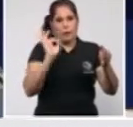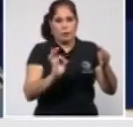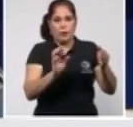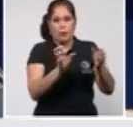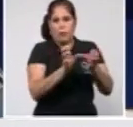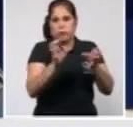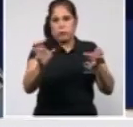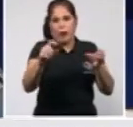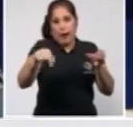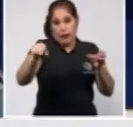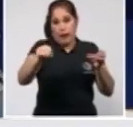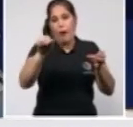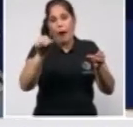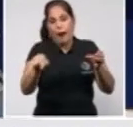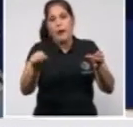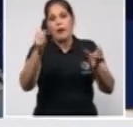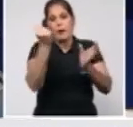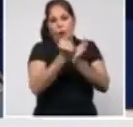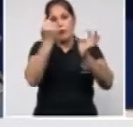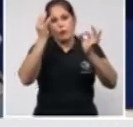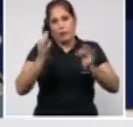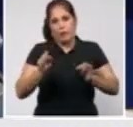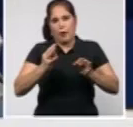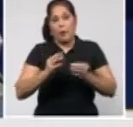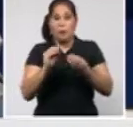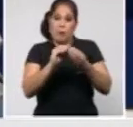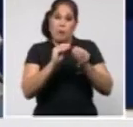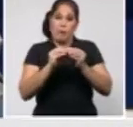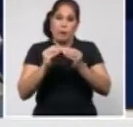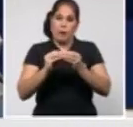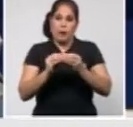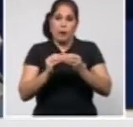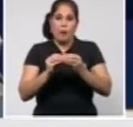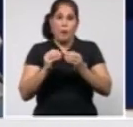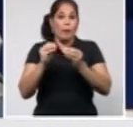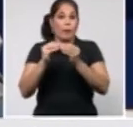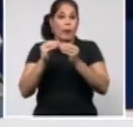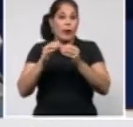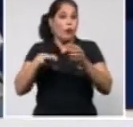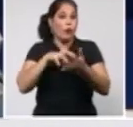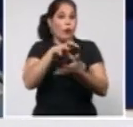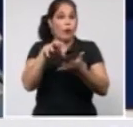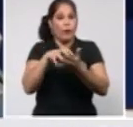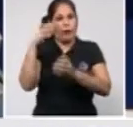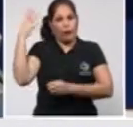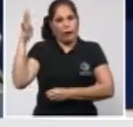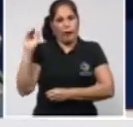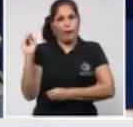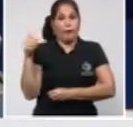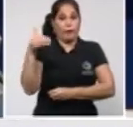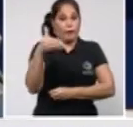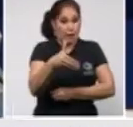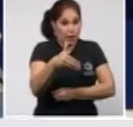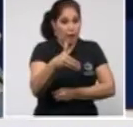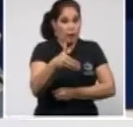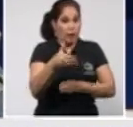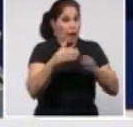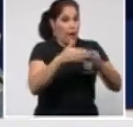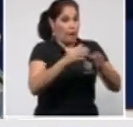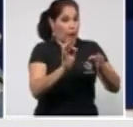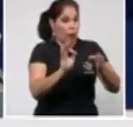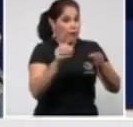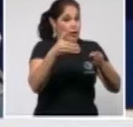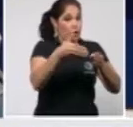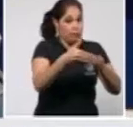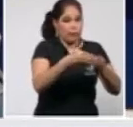case contacts. This means that 5,089 people, or 91%